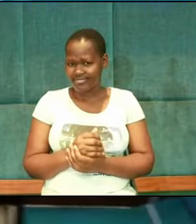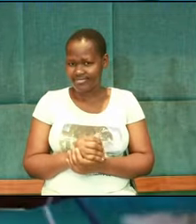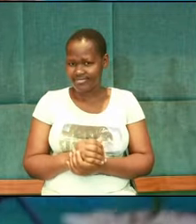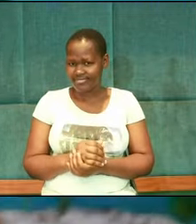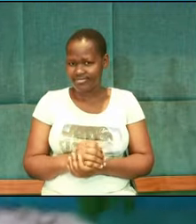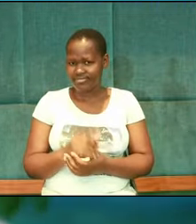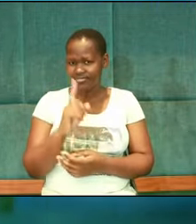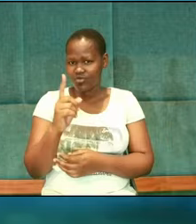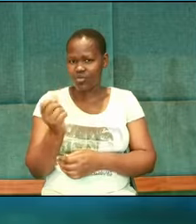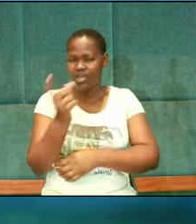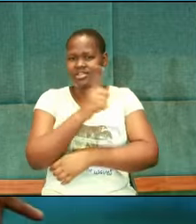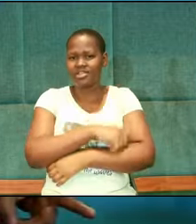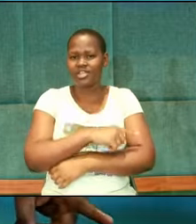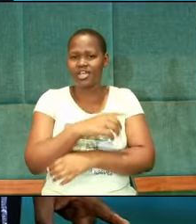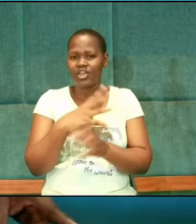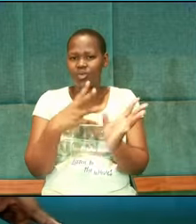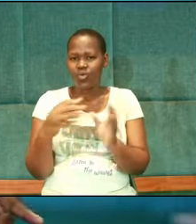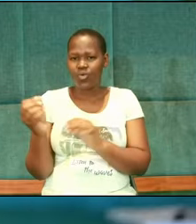One day it will go down.